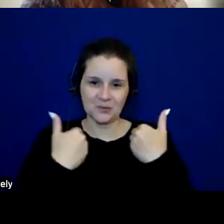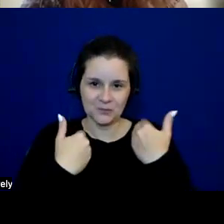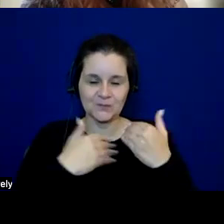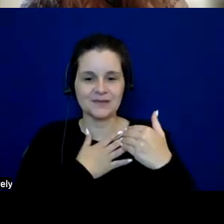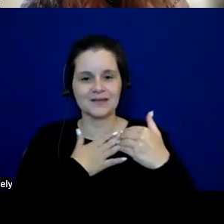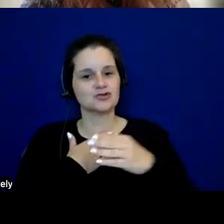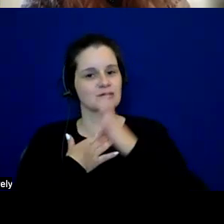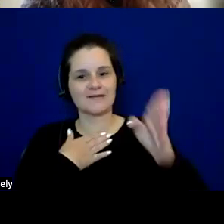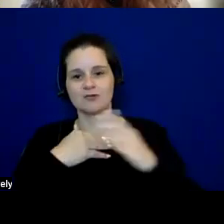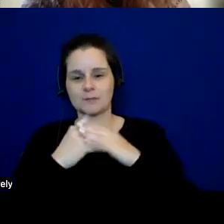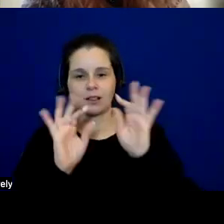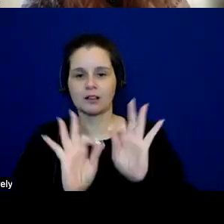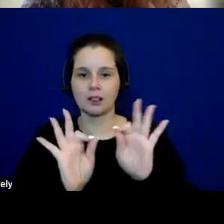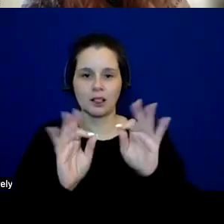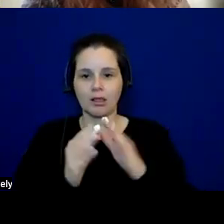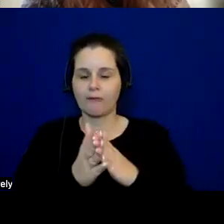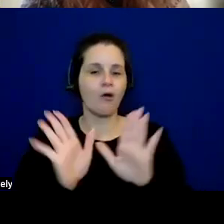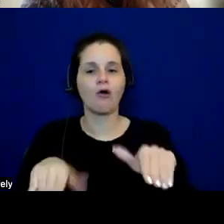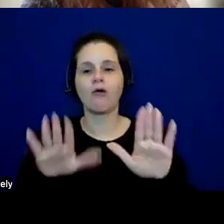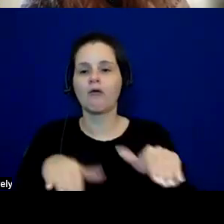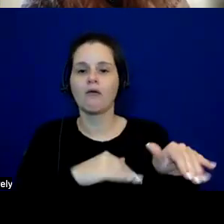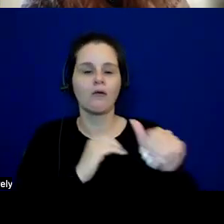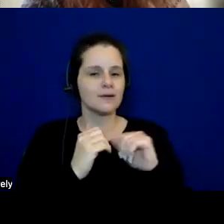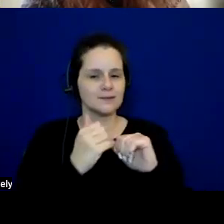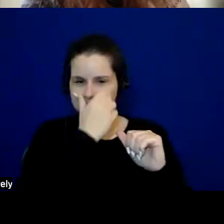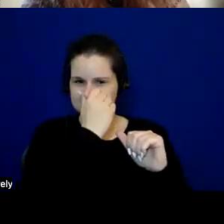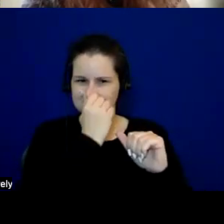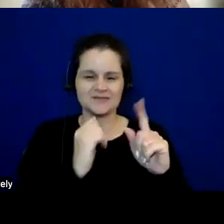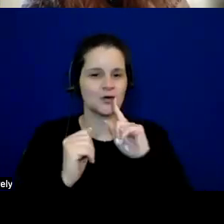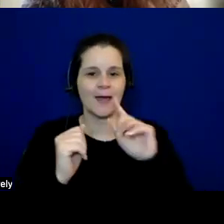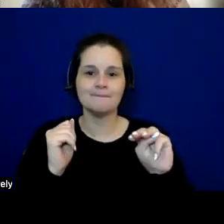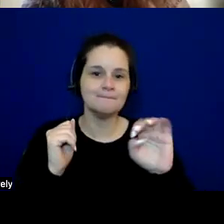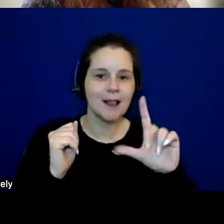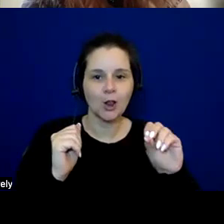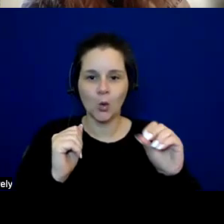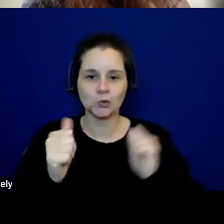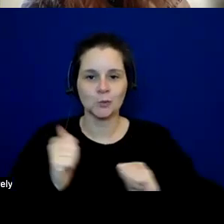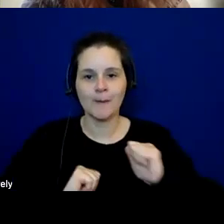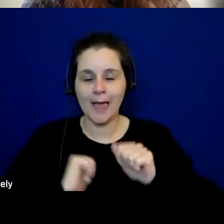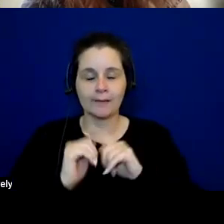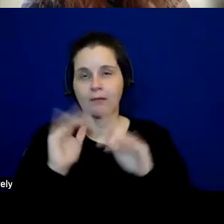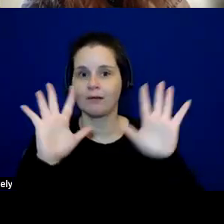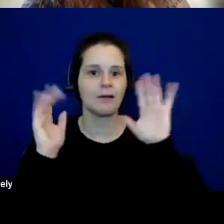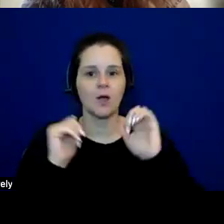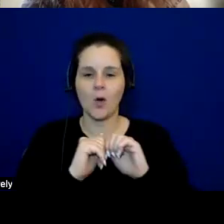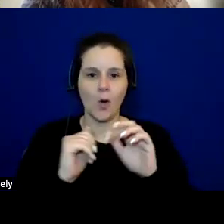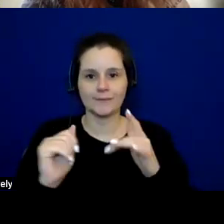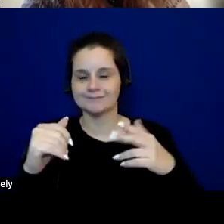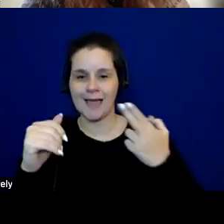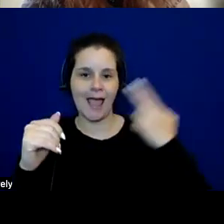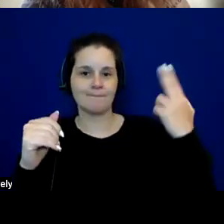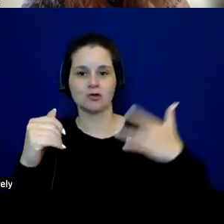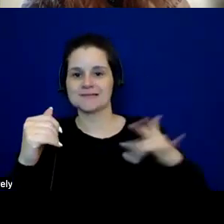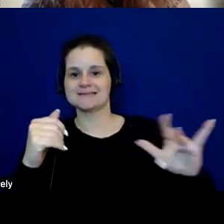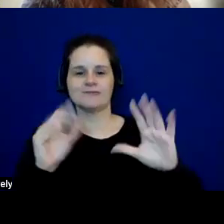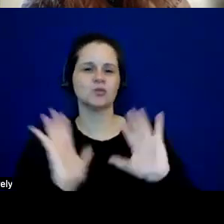should never be minimized across the board. Youth are not being, melodramatic. I don't think they're being hypersensitive. These are real things that